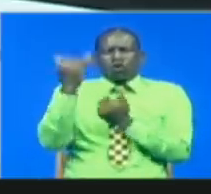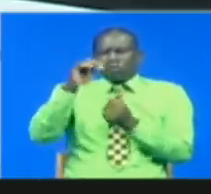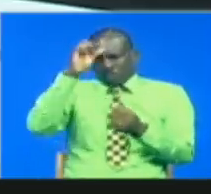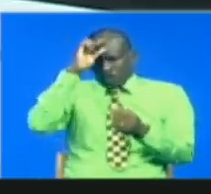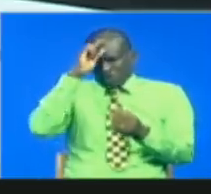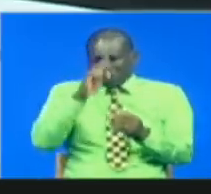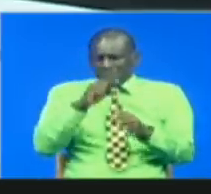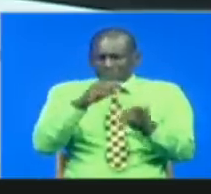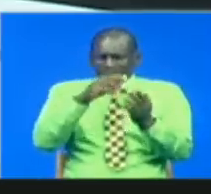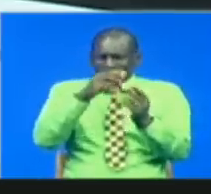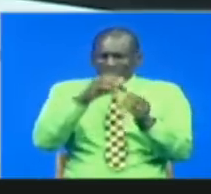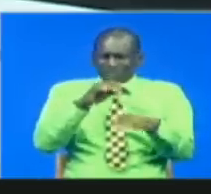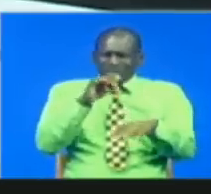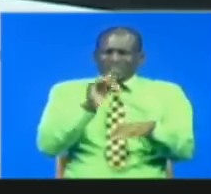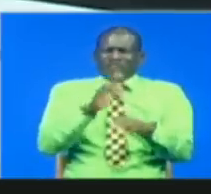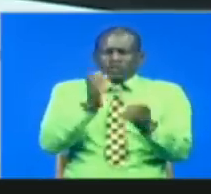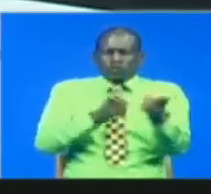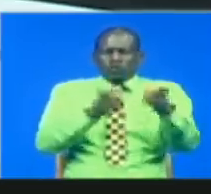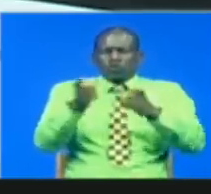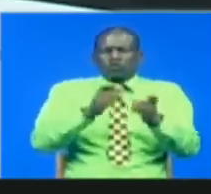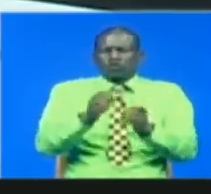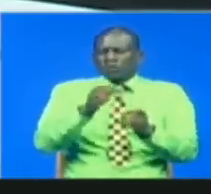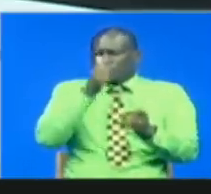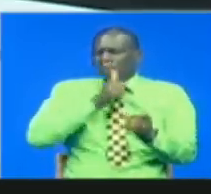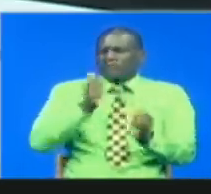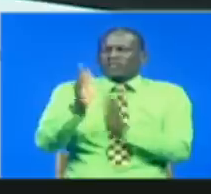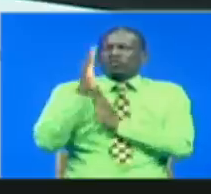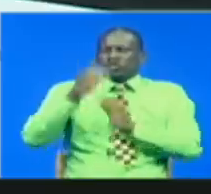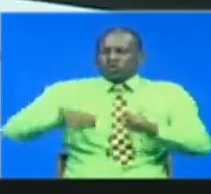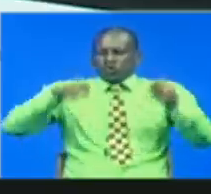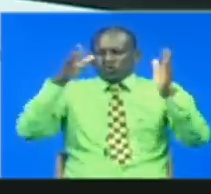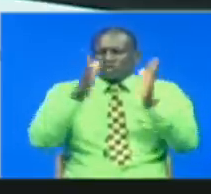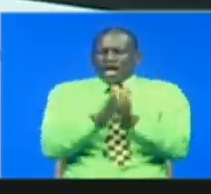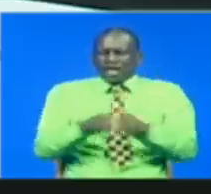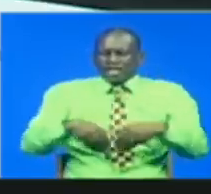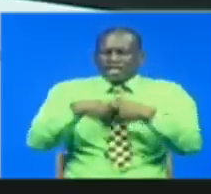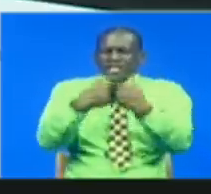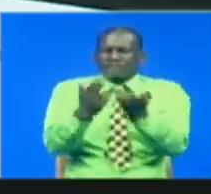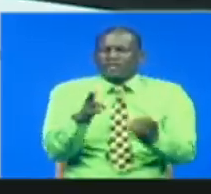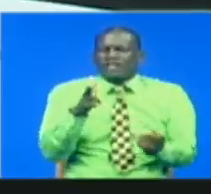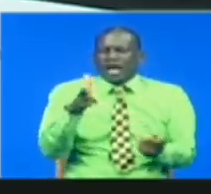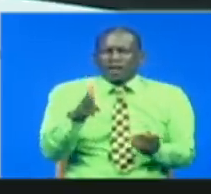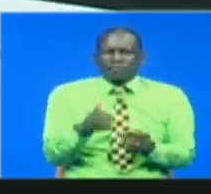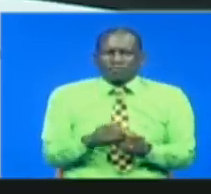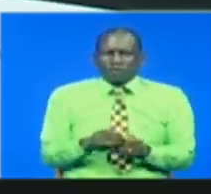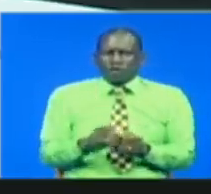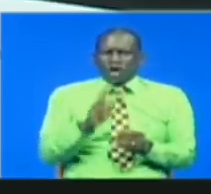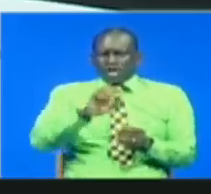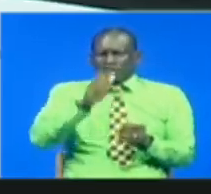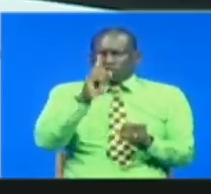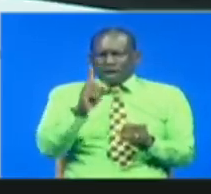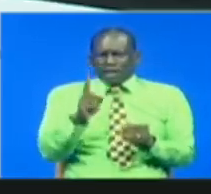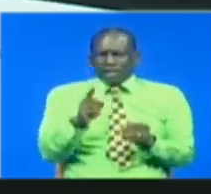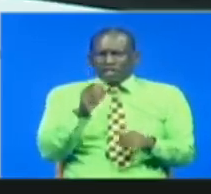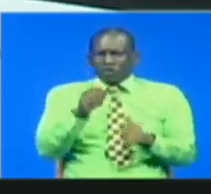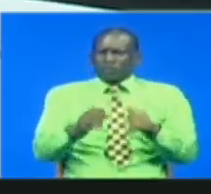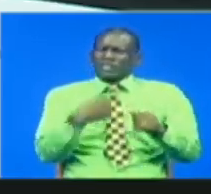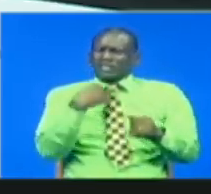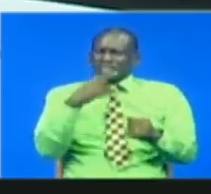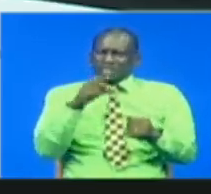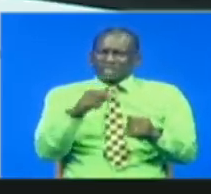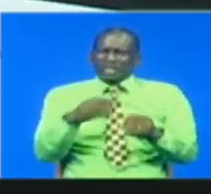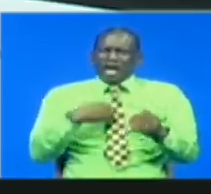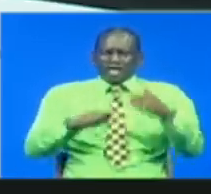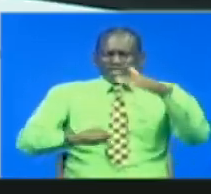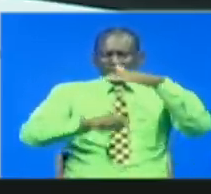that in capital, with regulating the security and accountability of this armament move. All right, and just one more that supports it. I